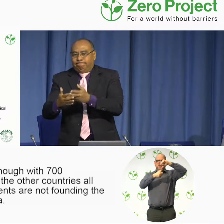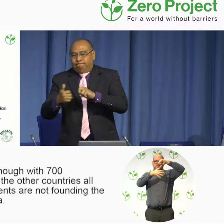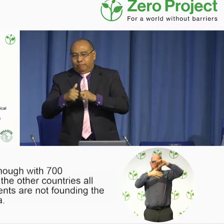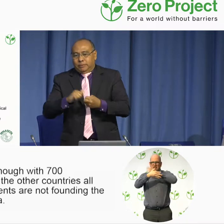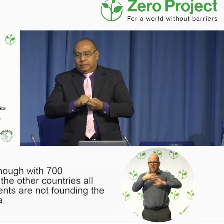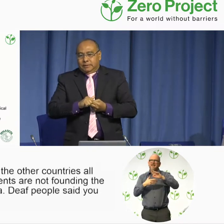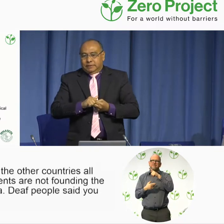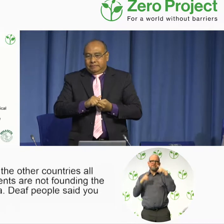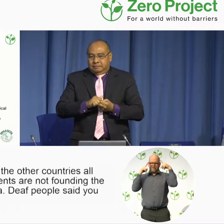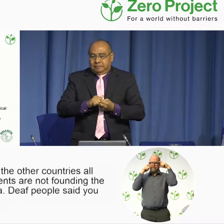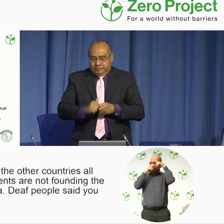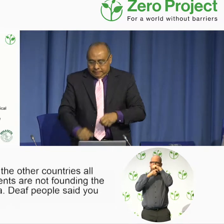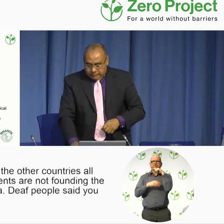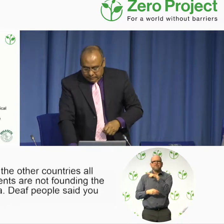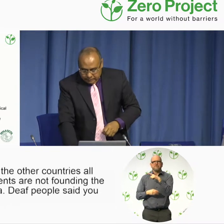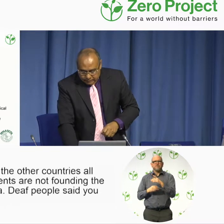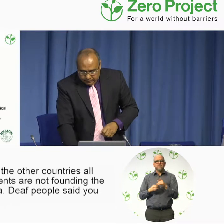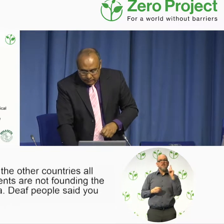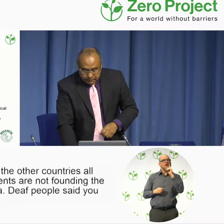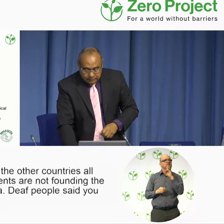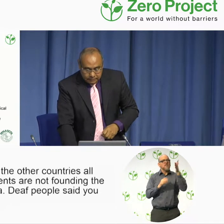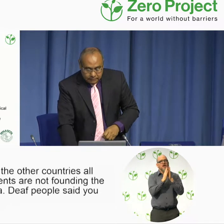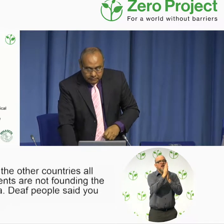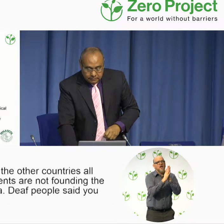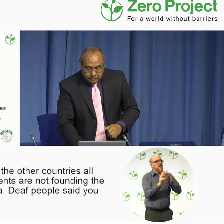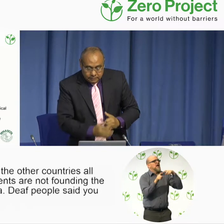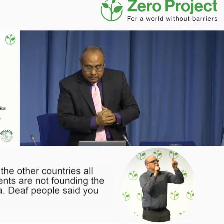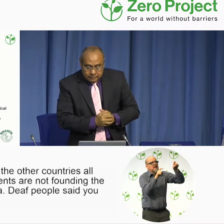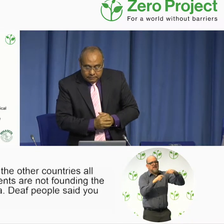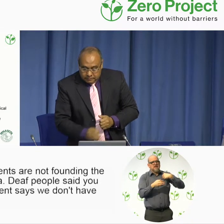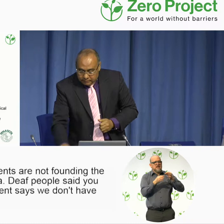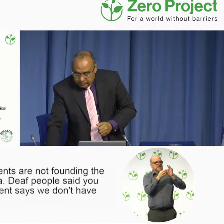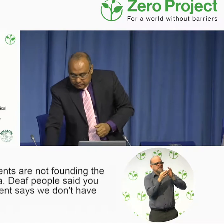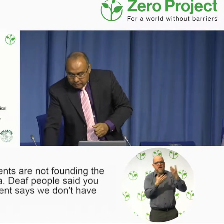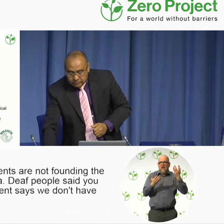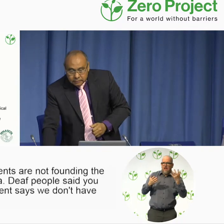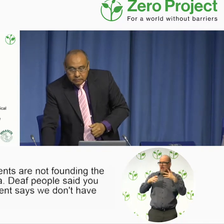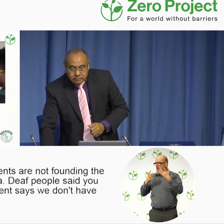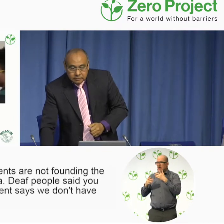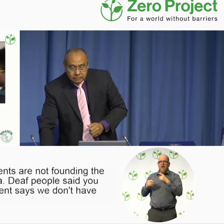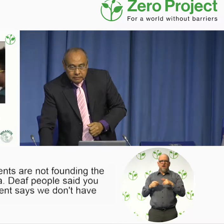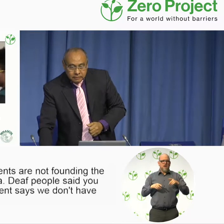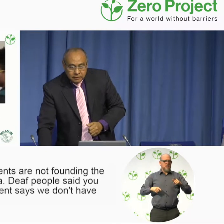Deaf people said, you need to pay the service. But government said, we don't have money.